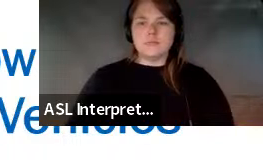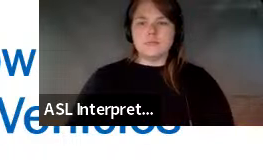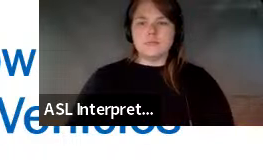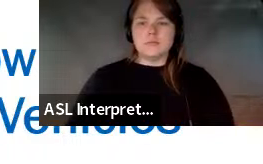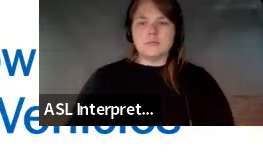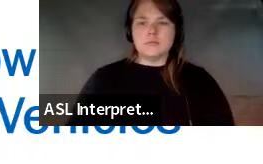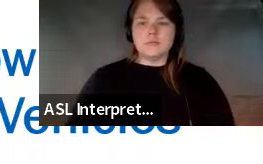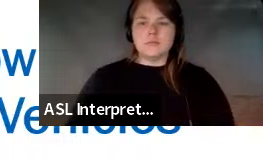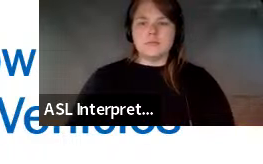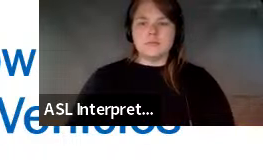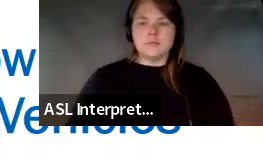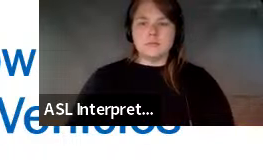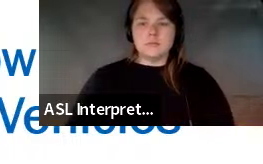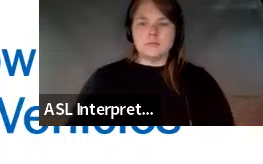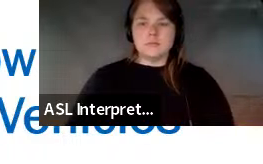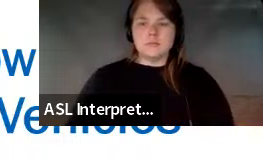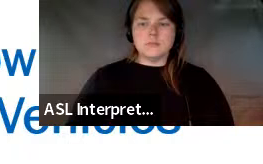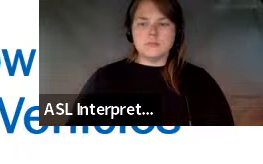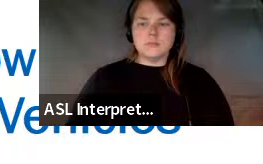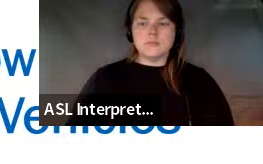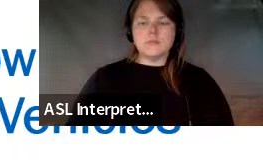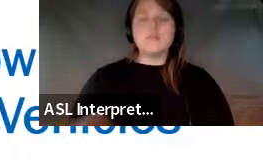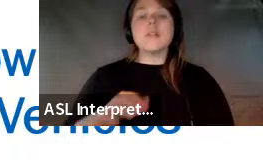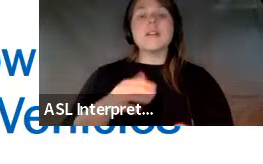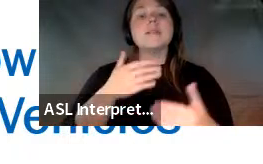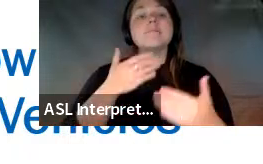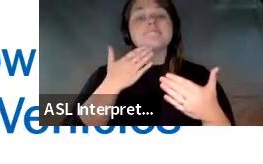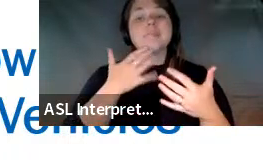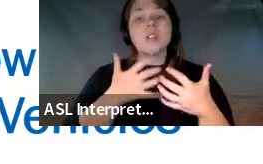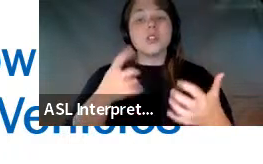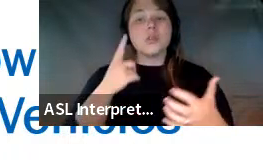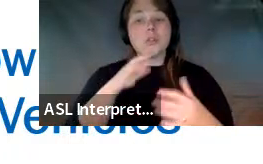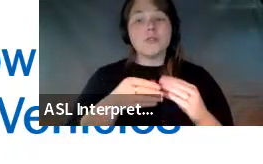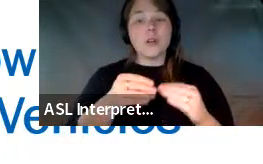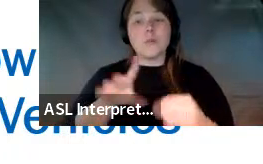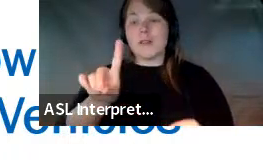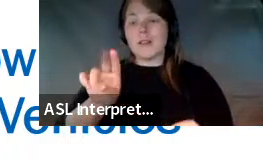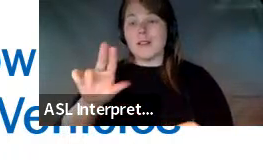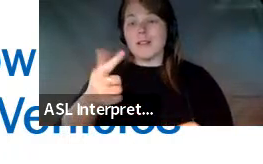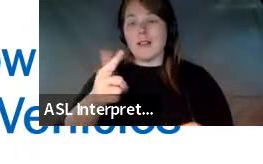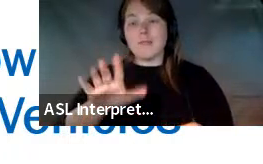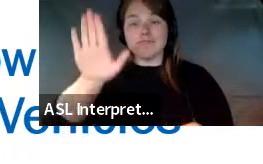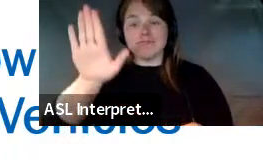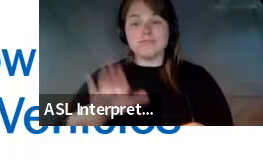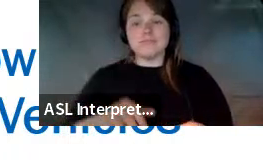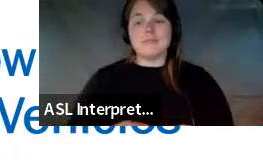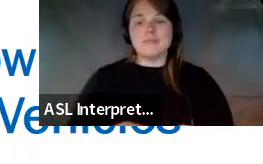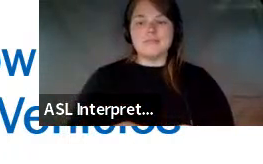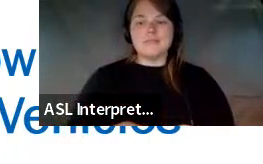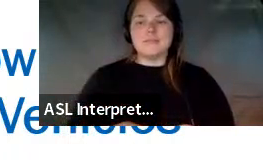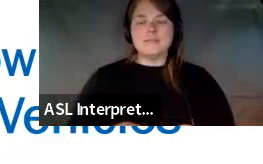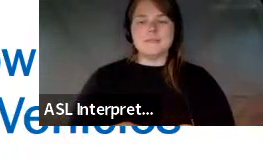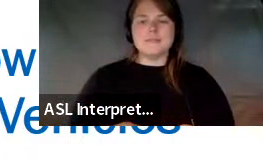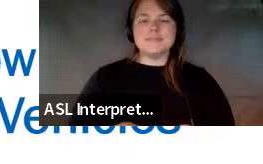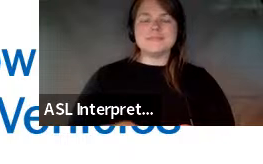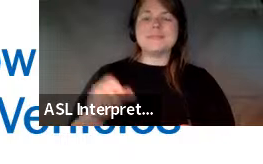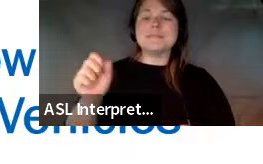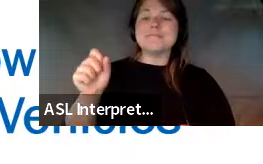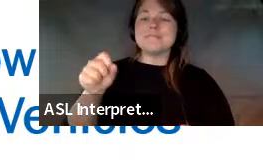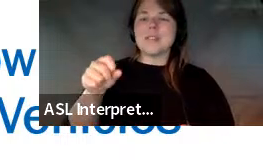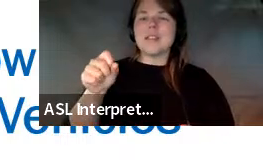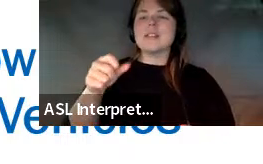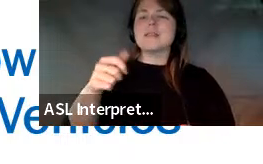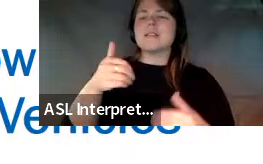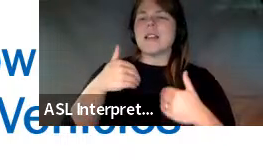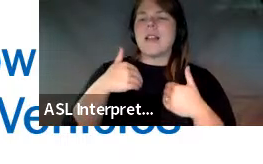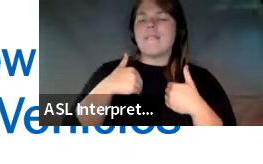Laura, yeah, thank you all for your comments thus far. Douglas, I do see your hand is raised. Yes, I have a